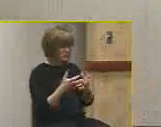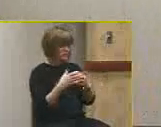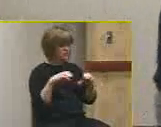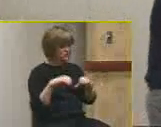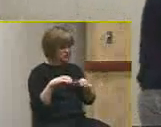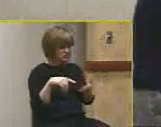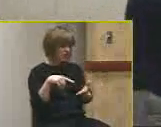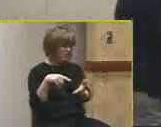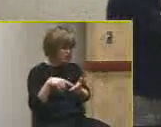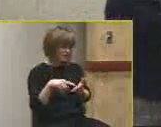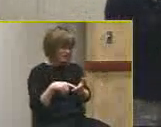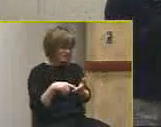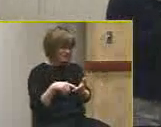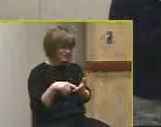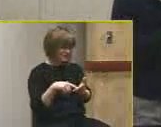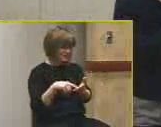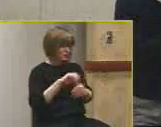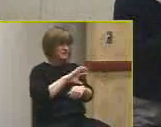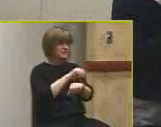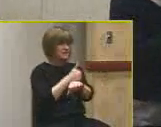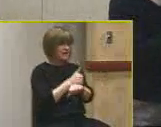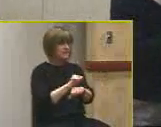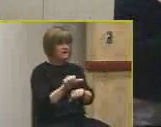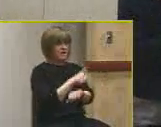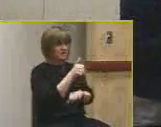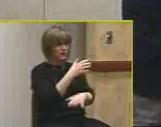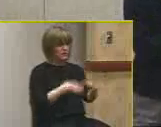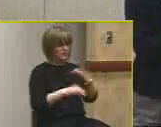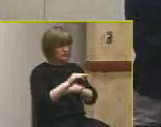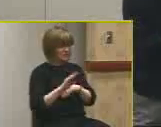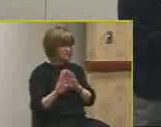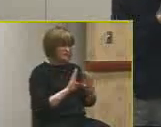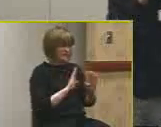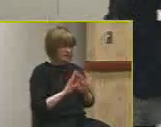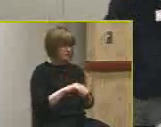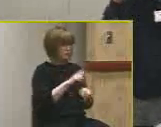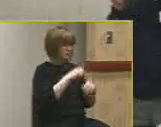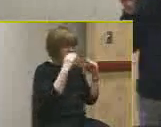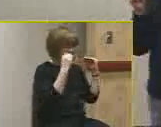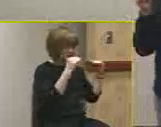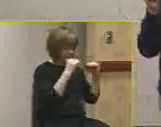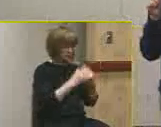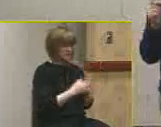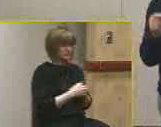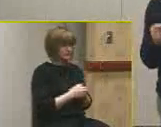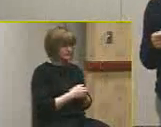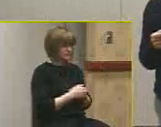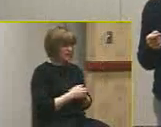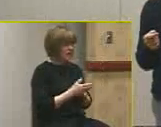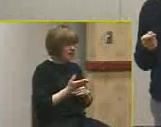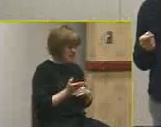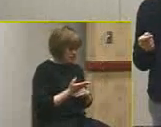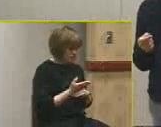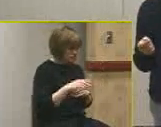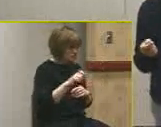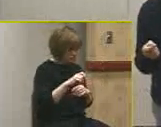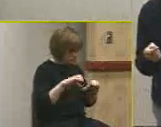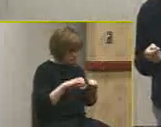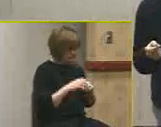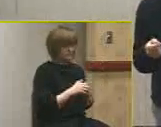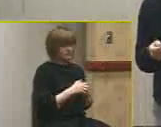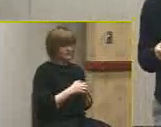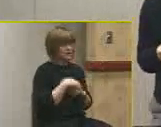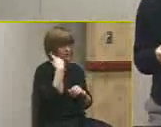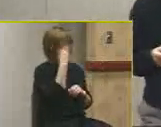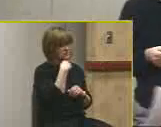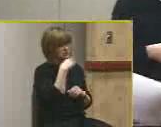so we've got another replacement behavior. It was that one. And we're going to have to teach him. Here's what you need to do. So what's that look like